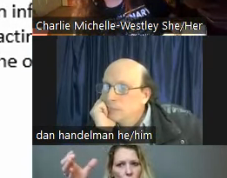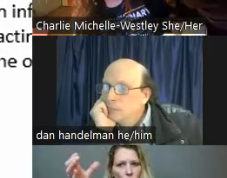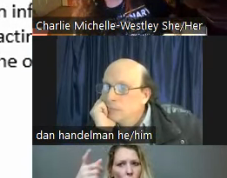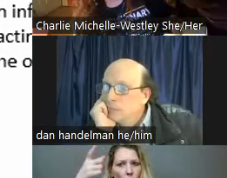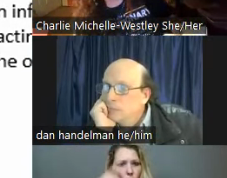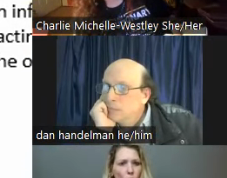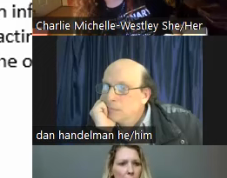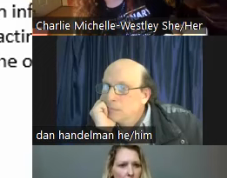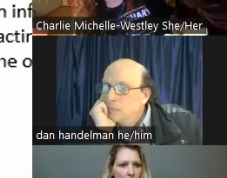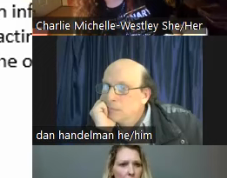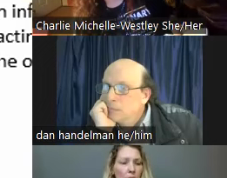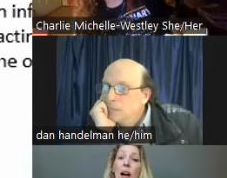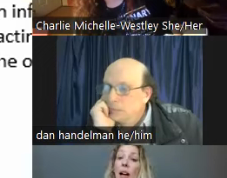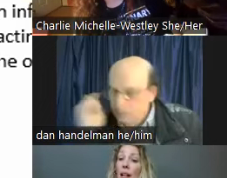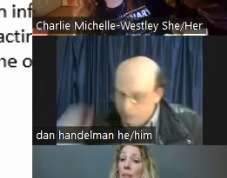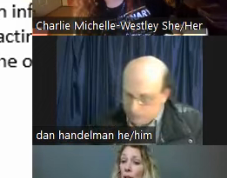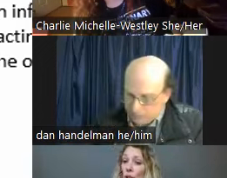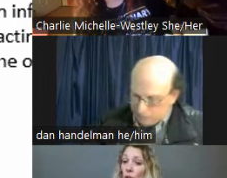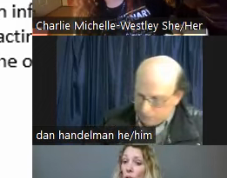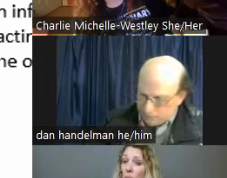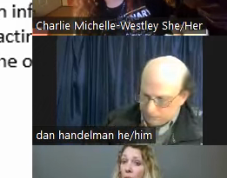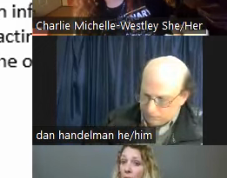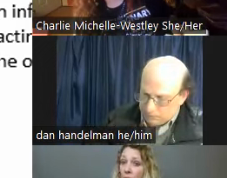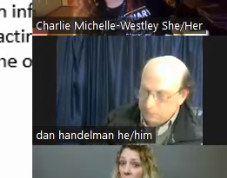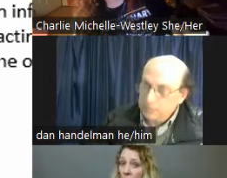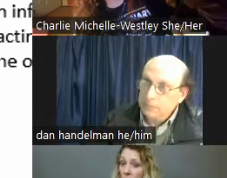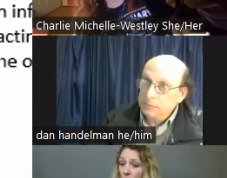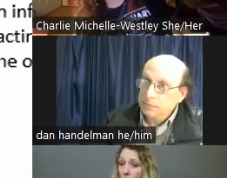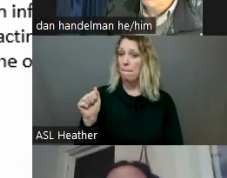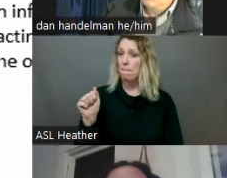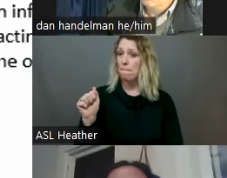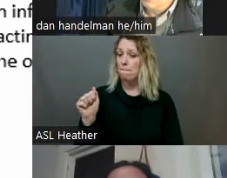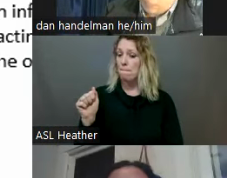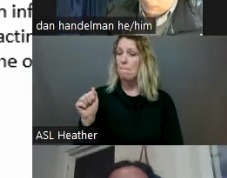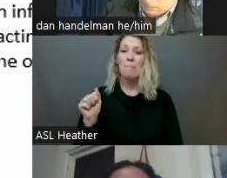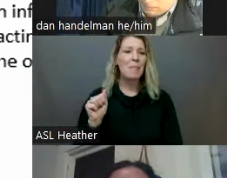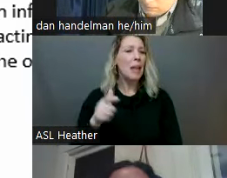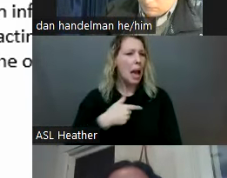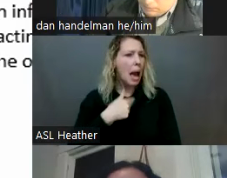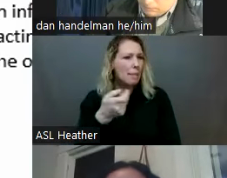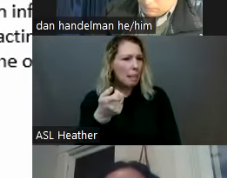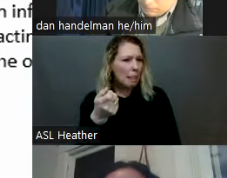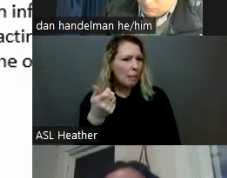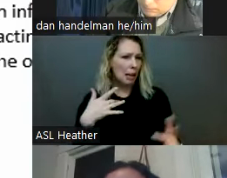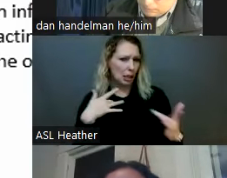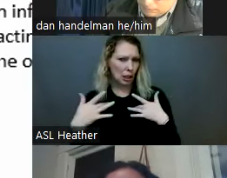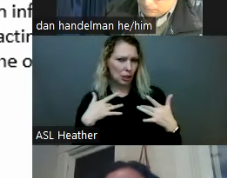agreement. Commissioner Monica. I'm a Flag- little, I'm a little bit